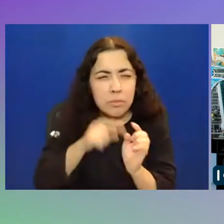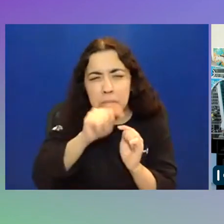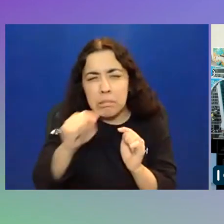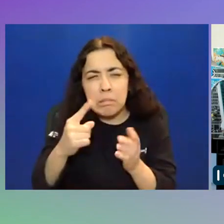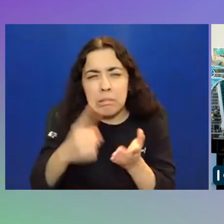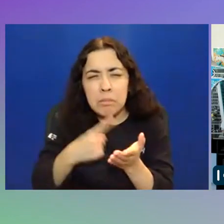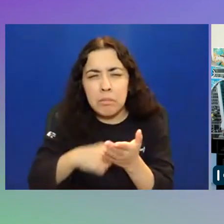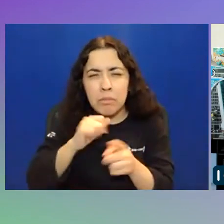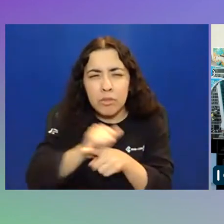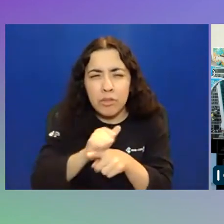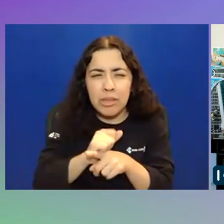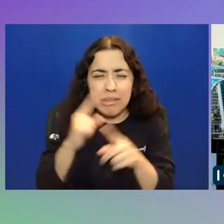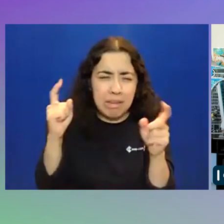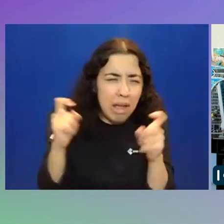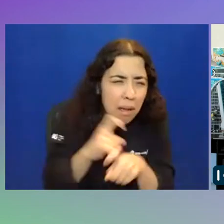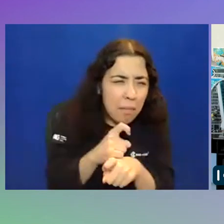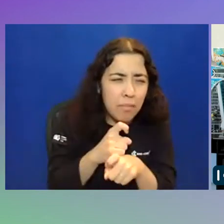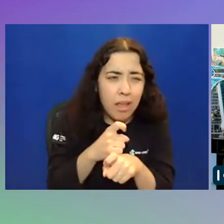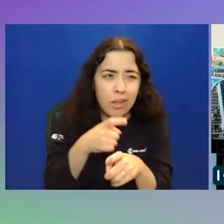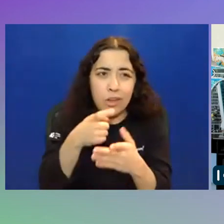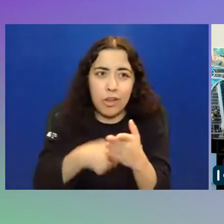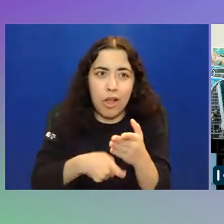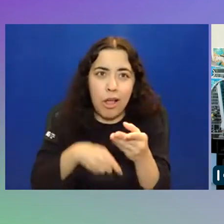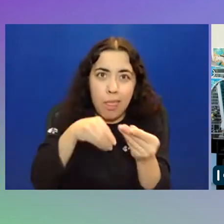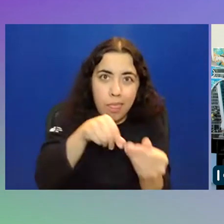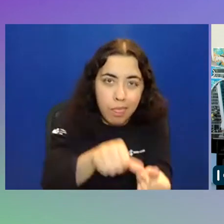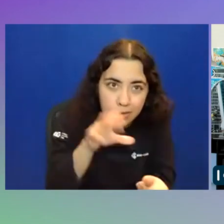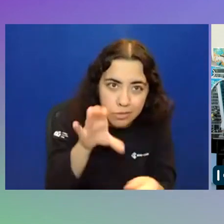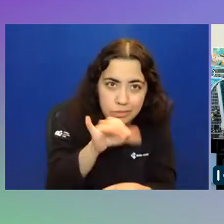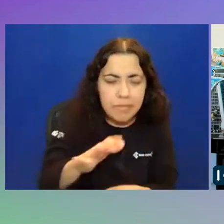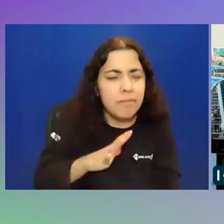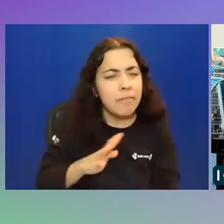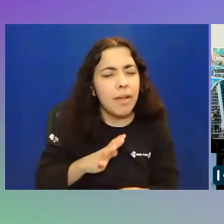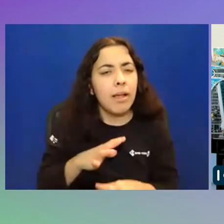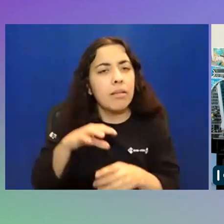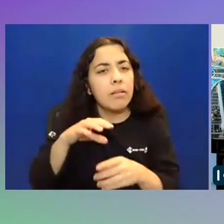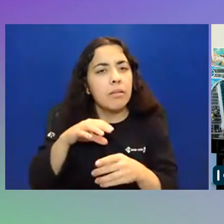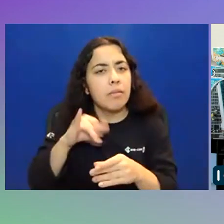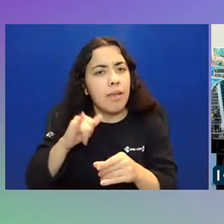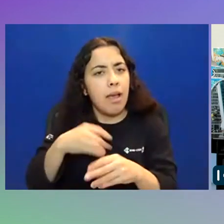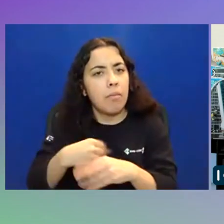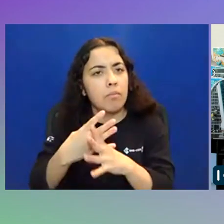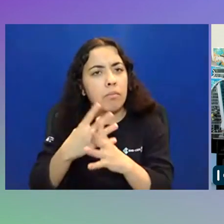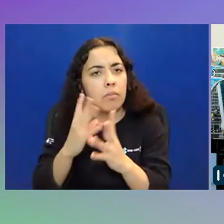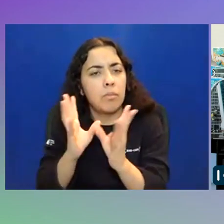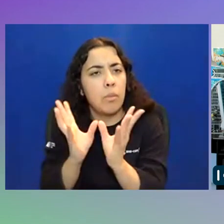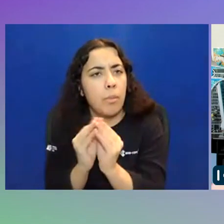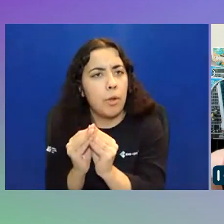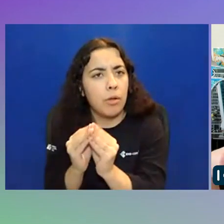that are complex or costly, you can look at doing it in kind of in webinar style, right? So instead of